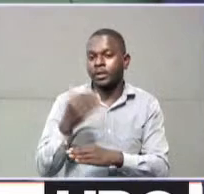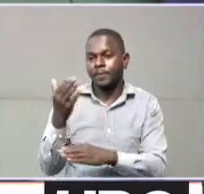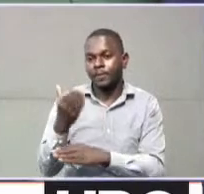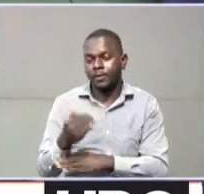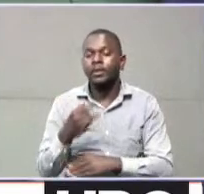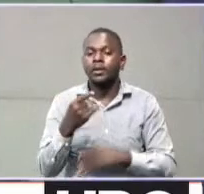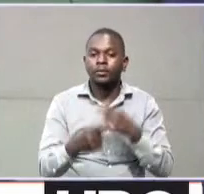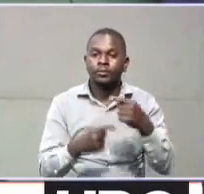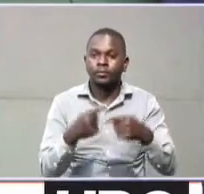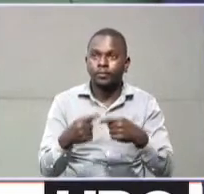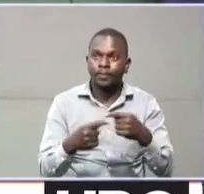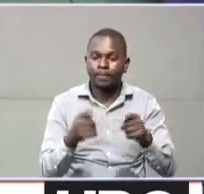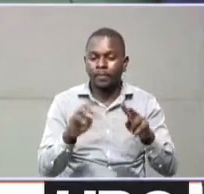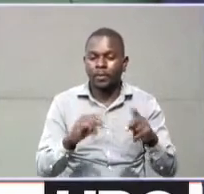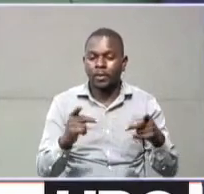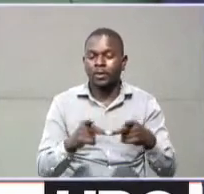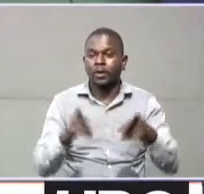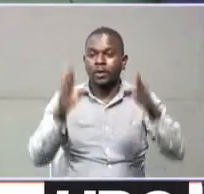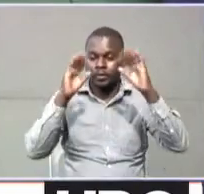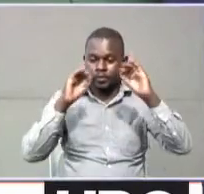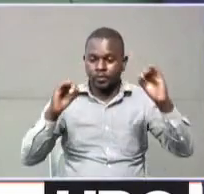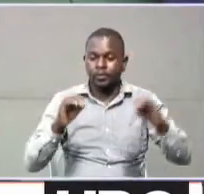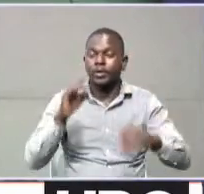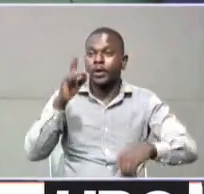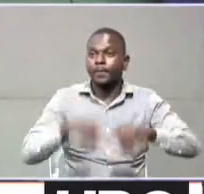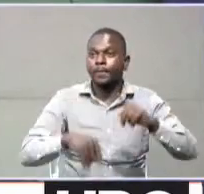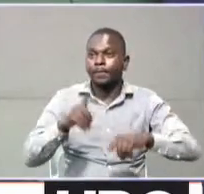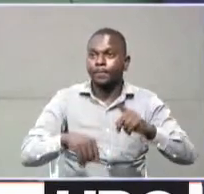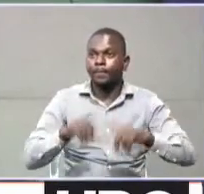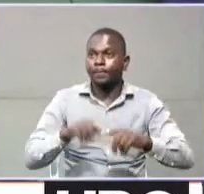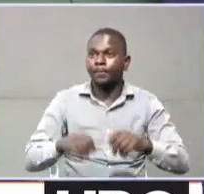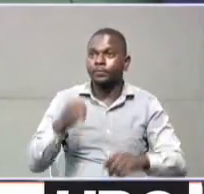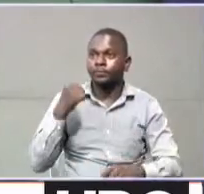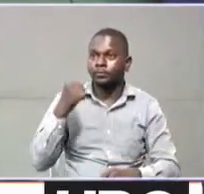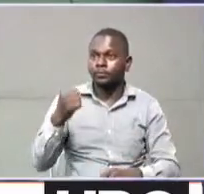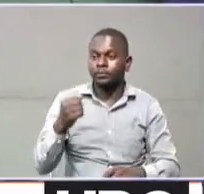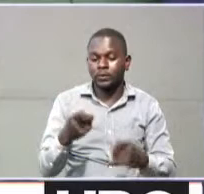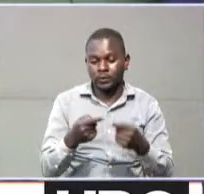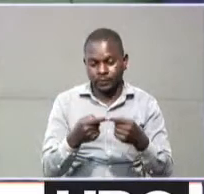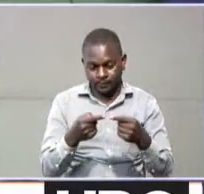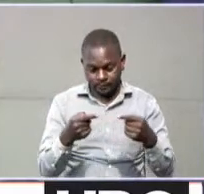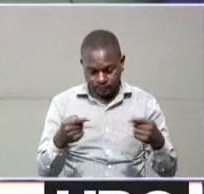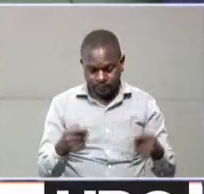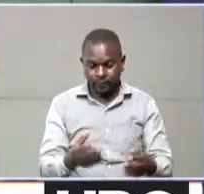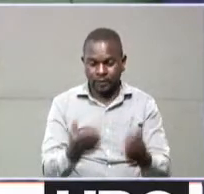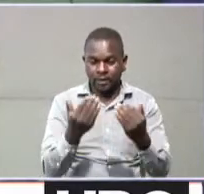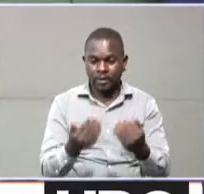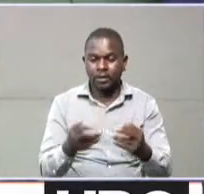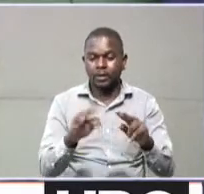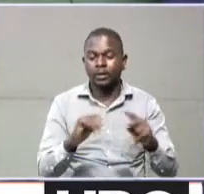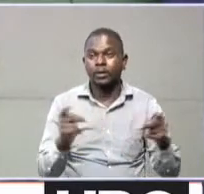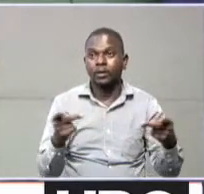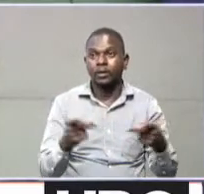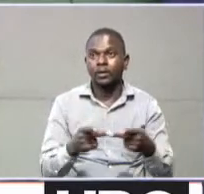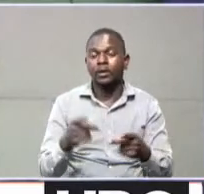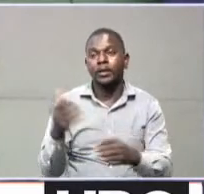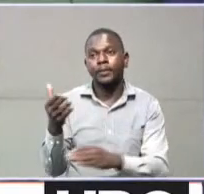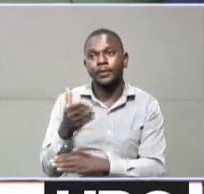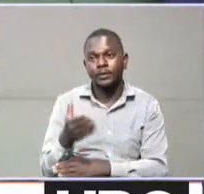continuing to hold the position of president of the party he's opposing in his current position as